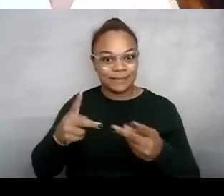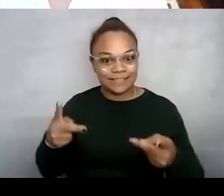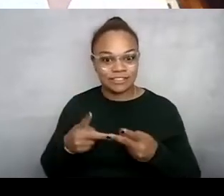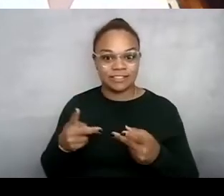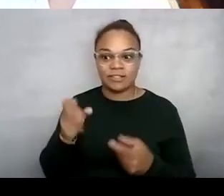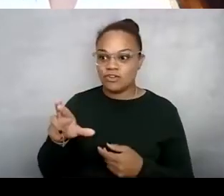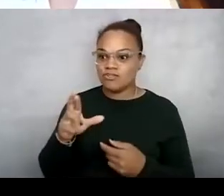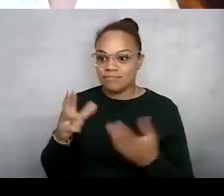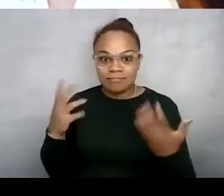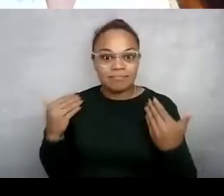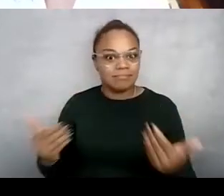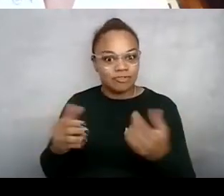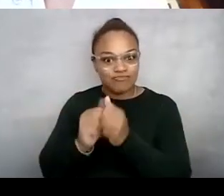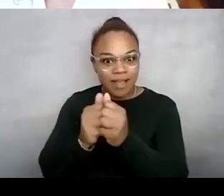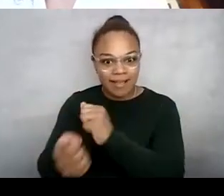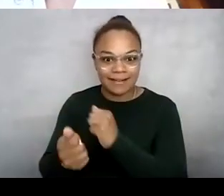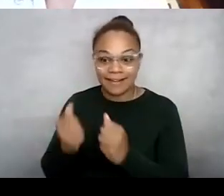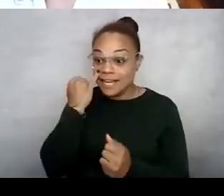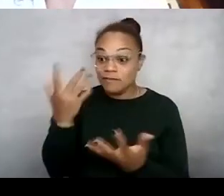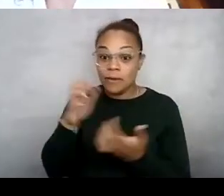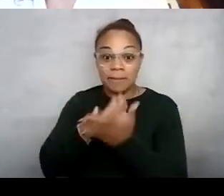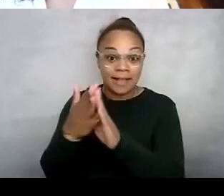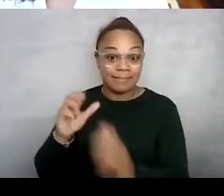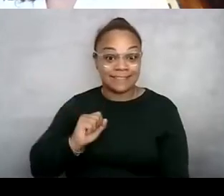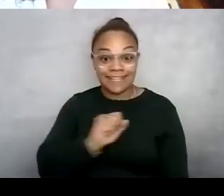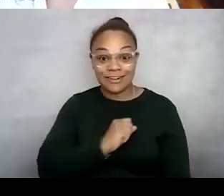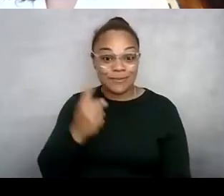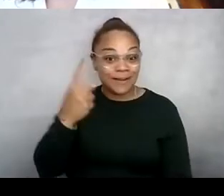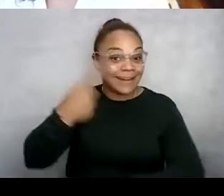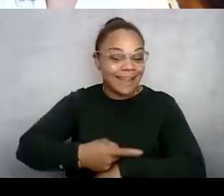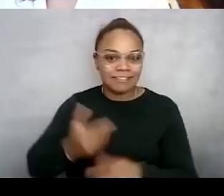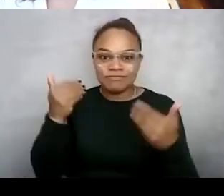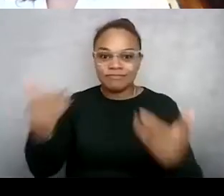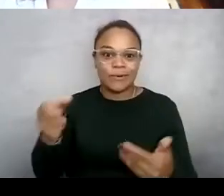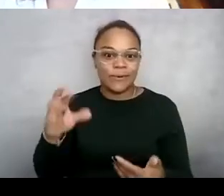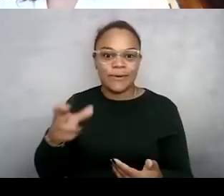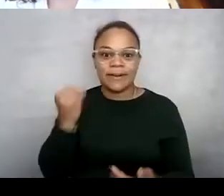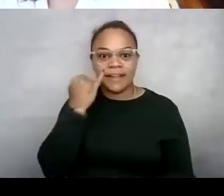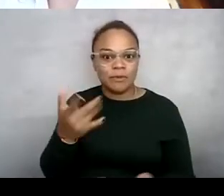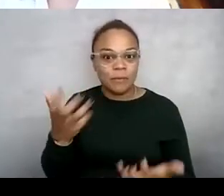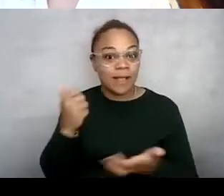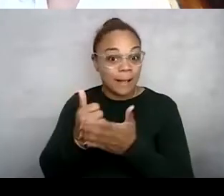be a senator someday, especially, but even if you're just like, how do I help my community? That's the way to go.